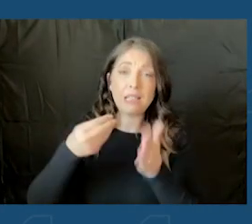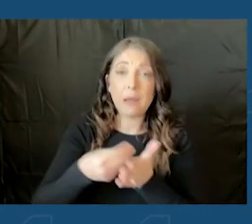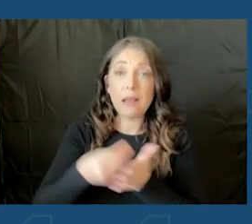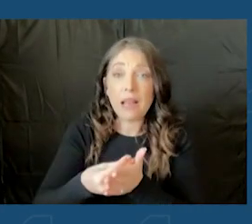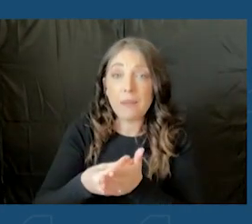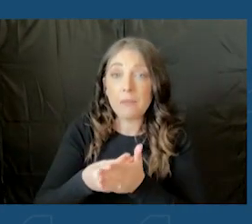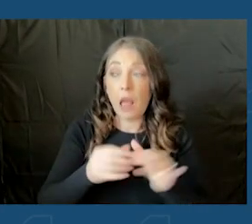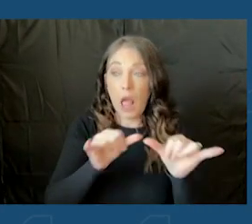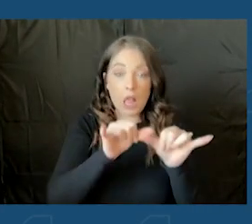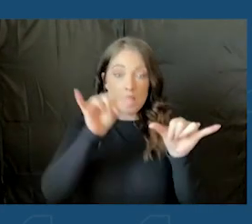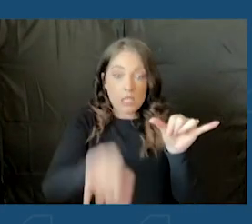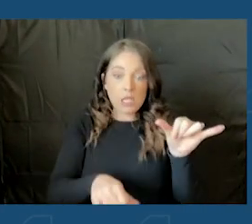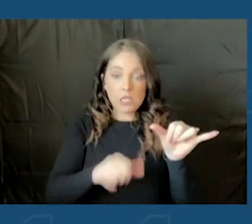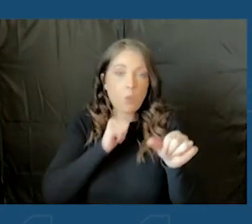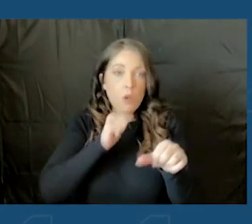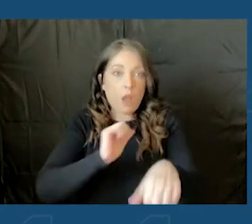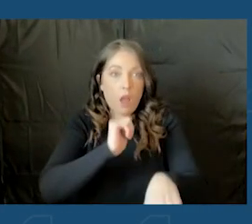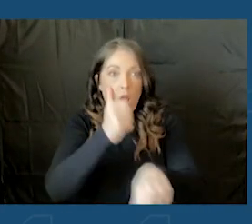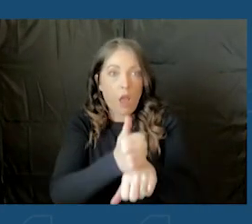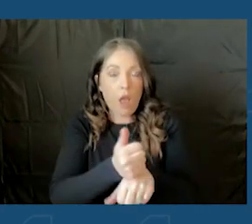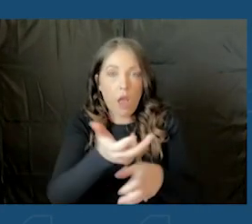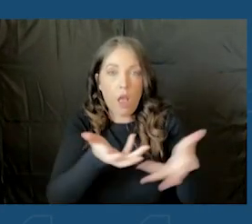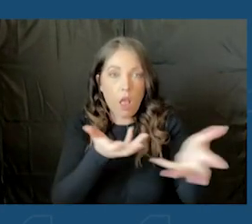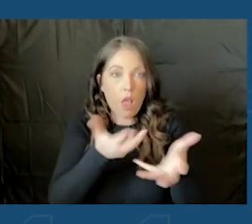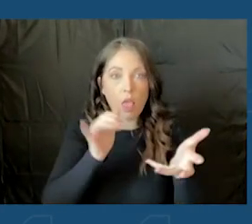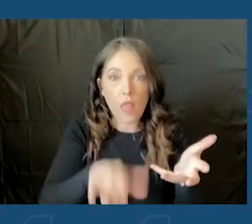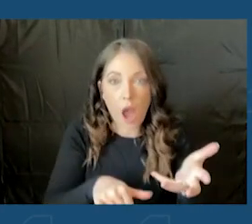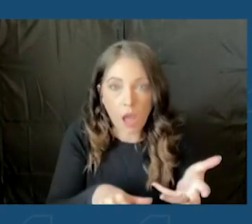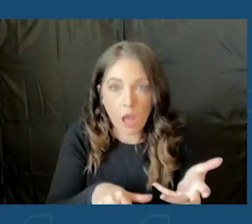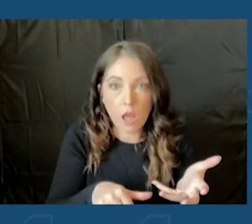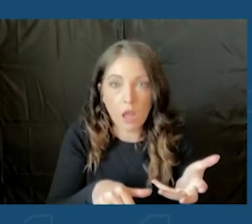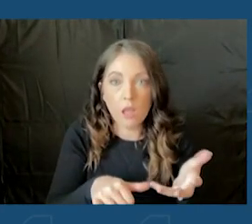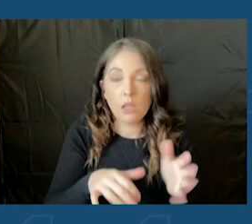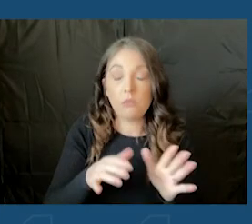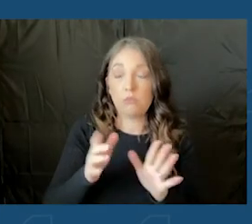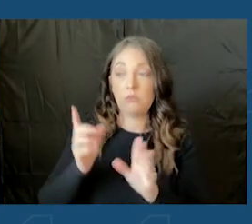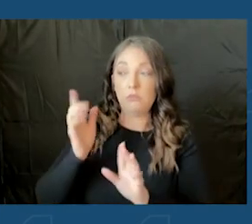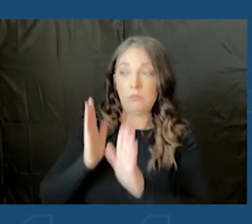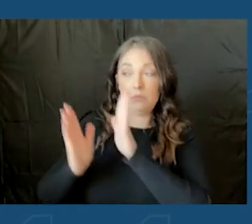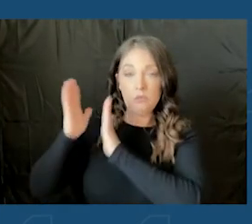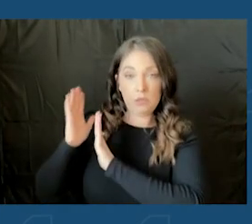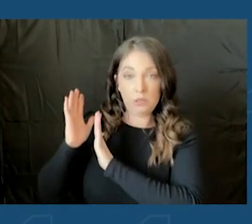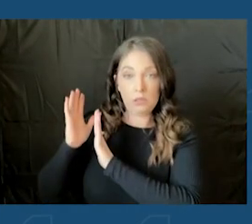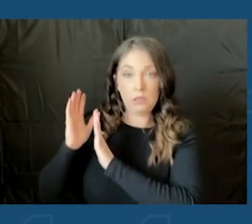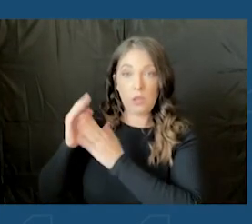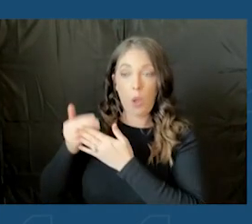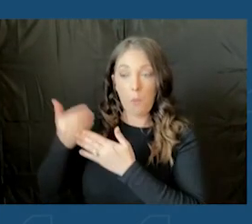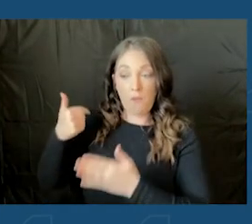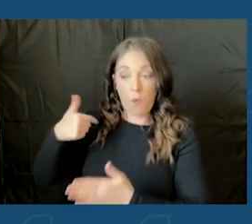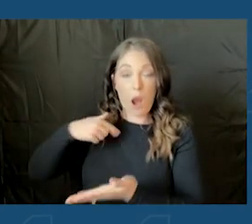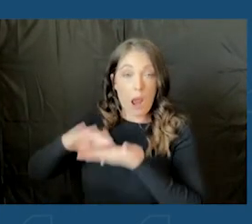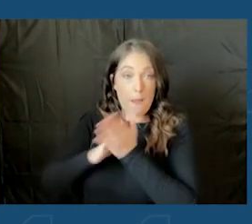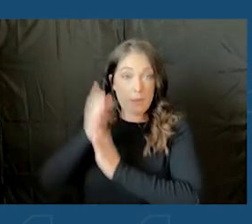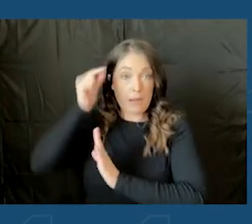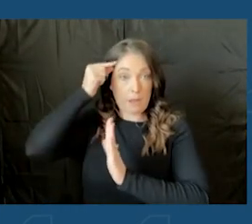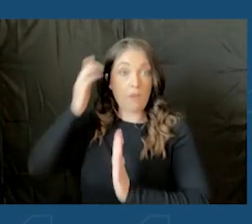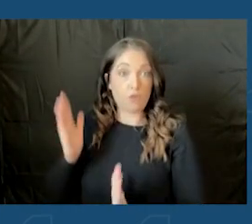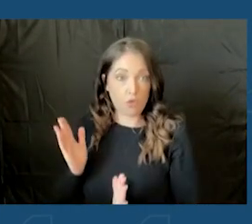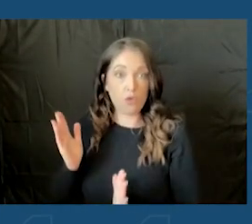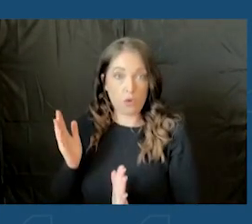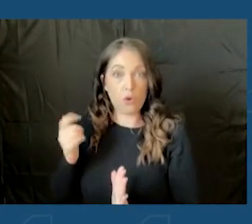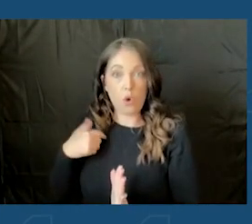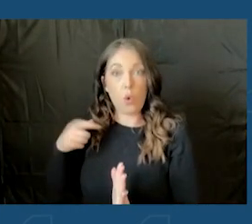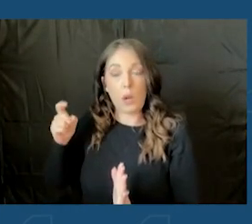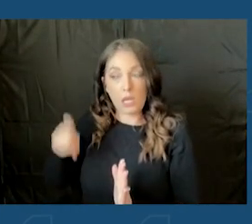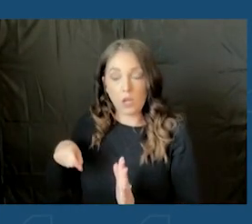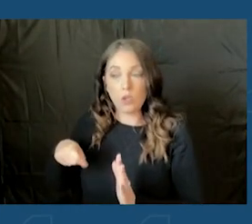set up to deal with that. We had to, at the time, prior to me becoming governor, had to ramp up a